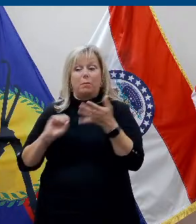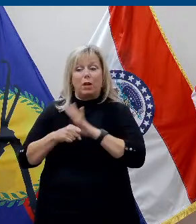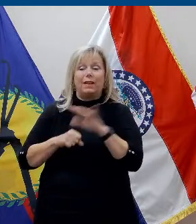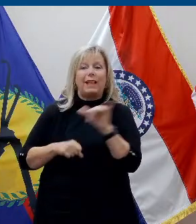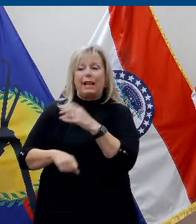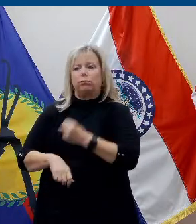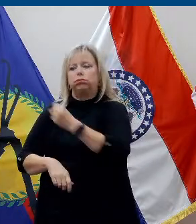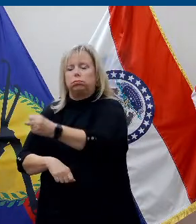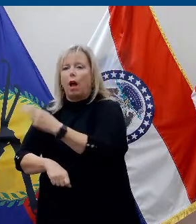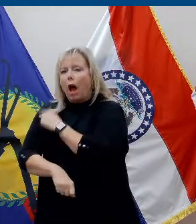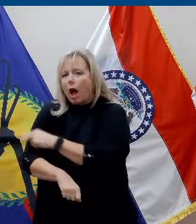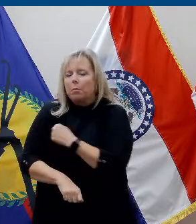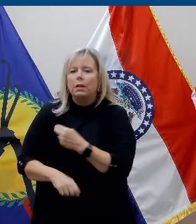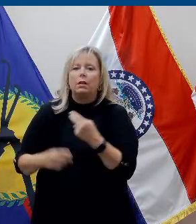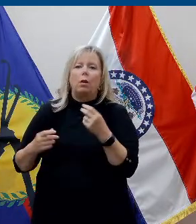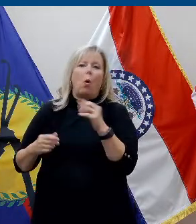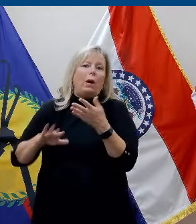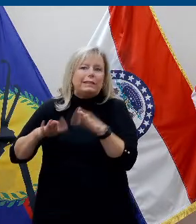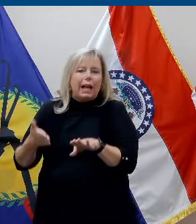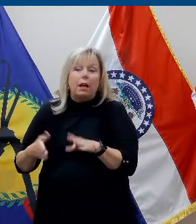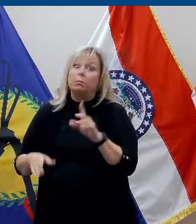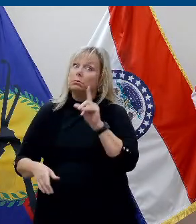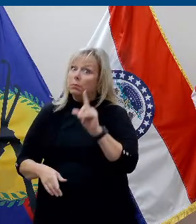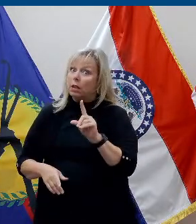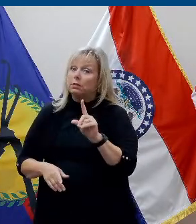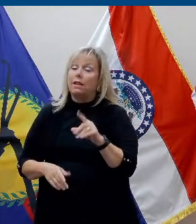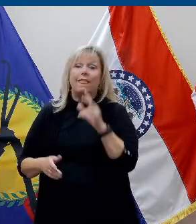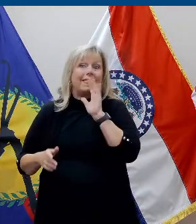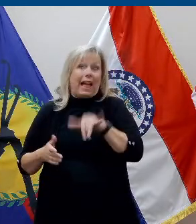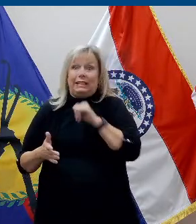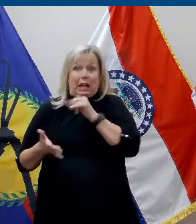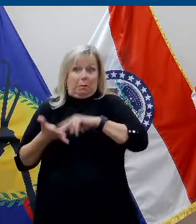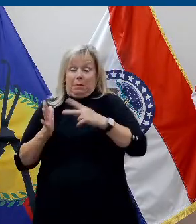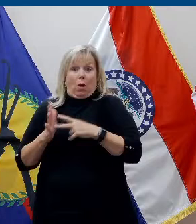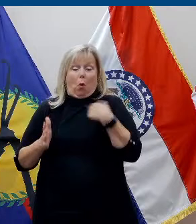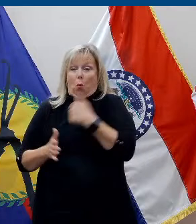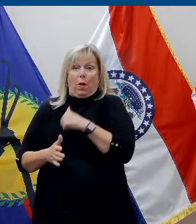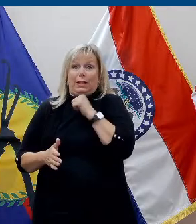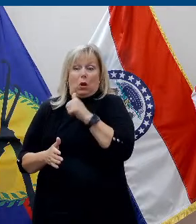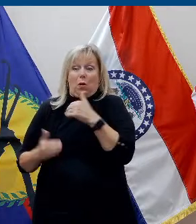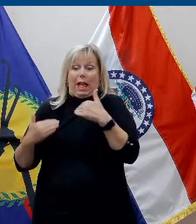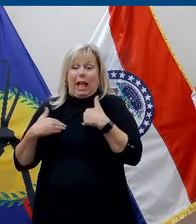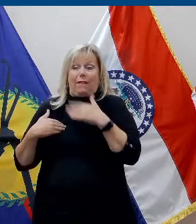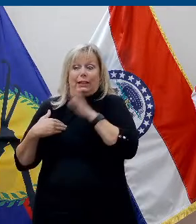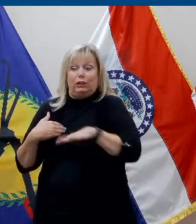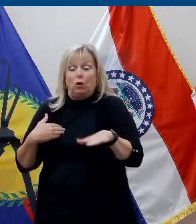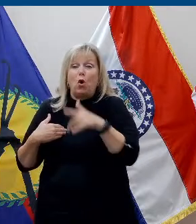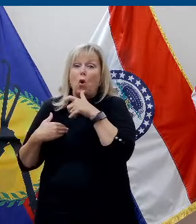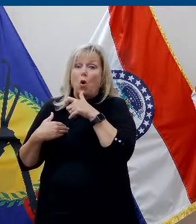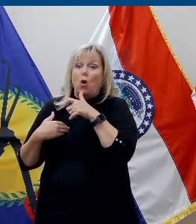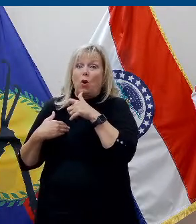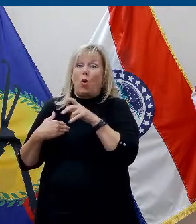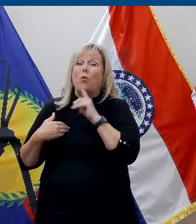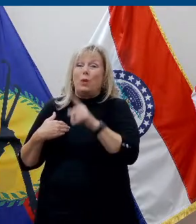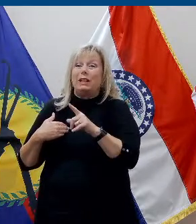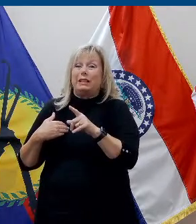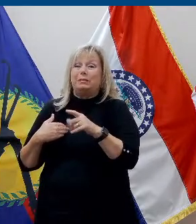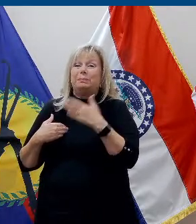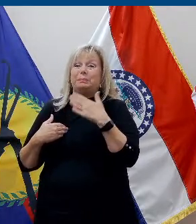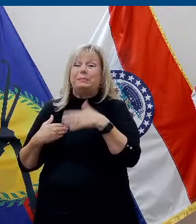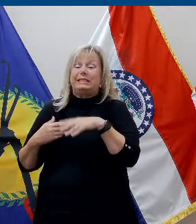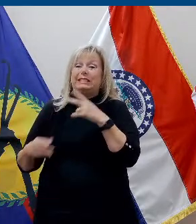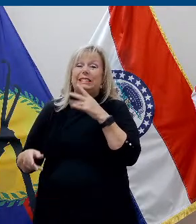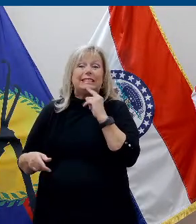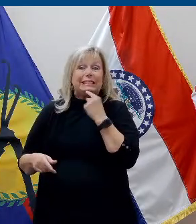as hospitalization or mortality. However, that does not mean that we do not currently have children who are experiencing those